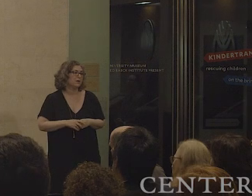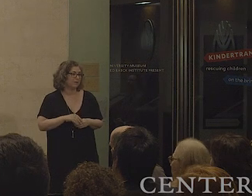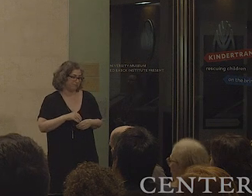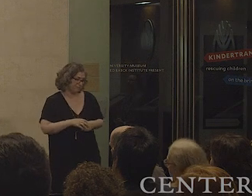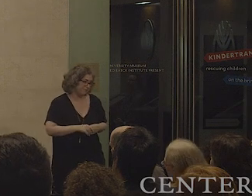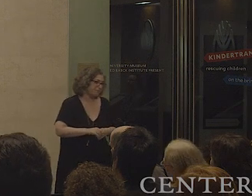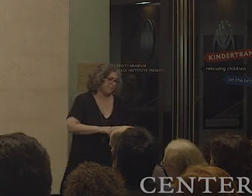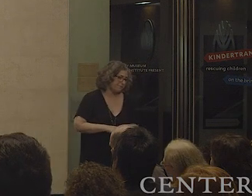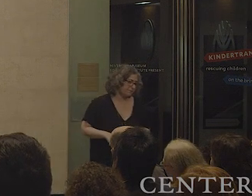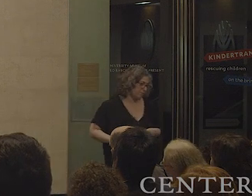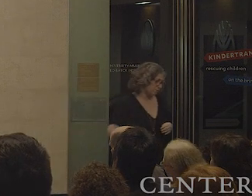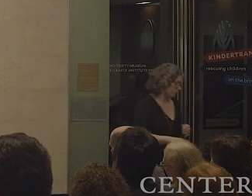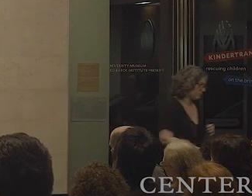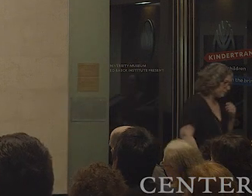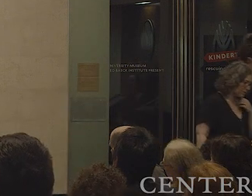not.